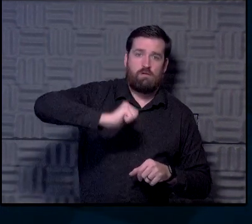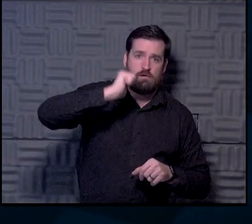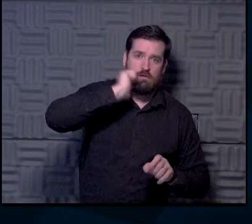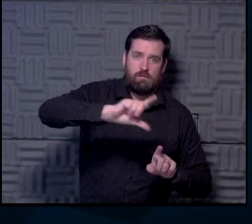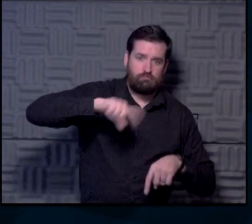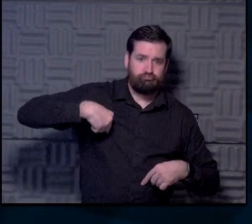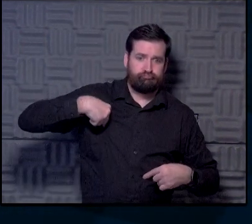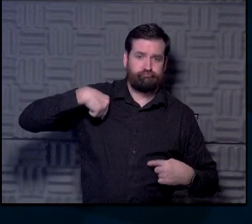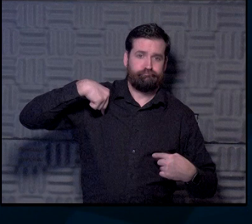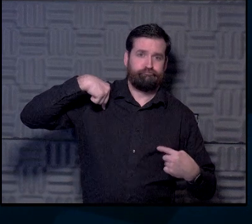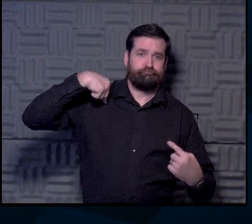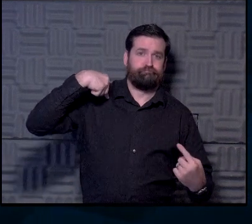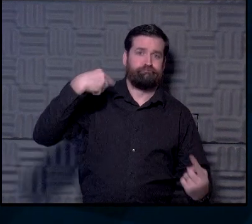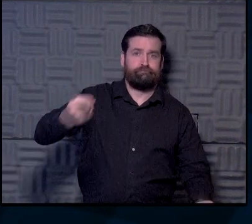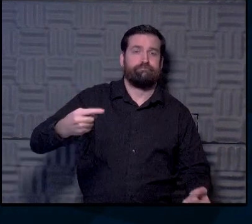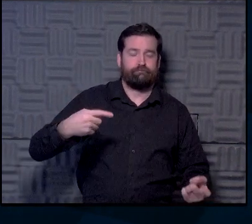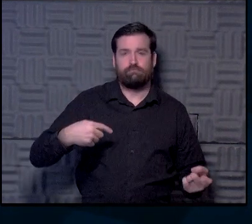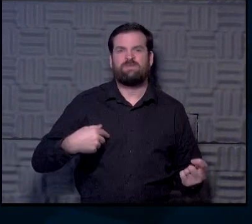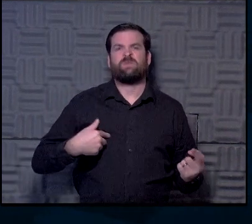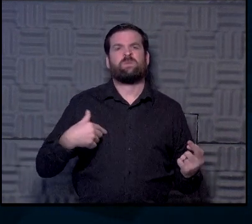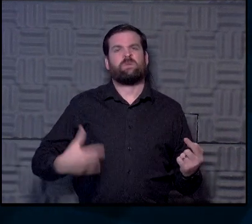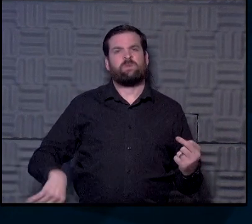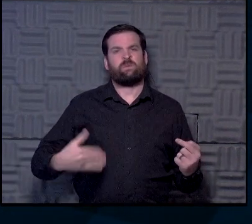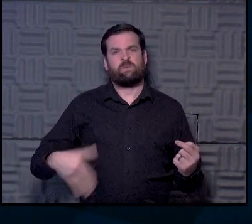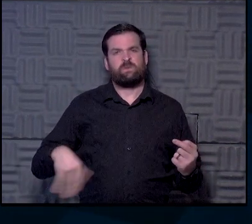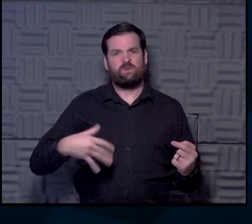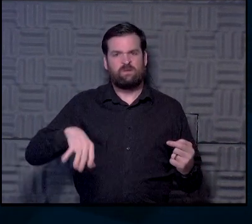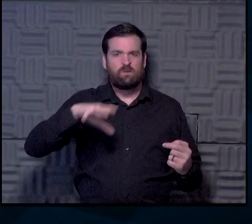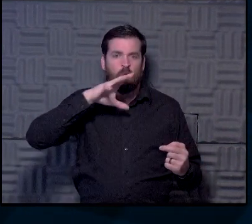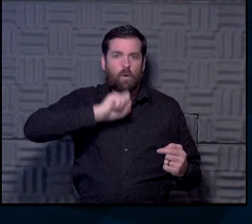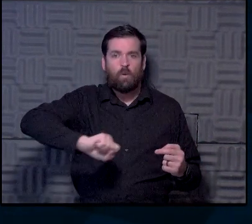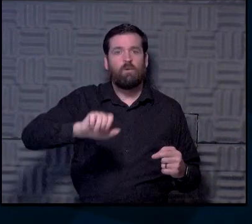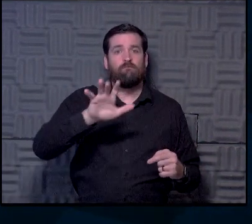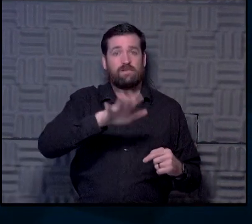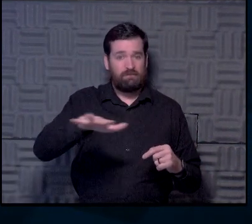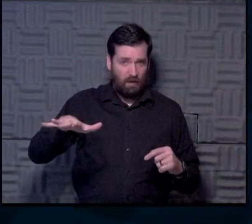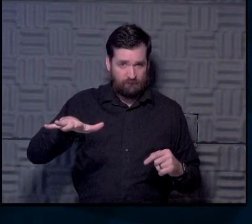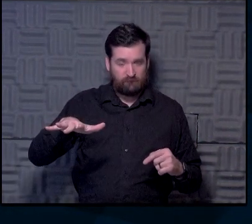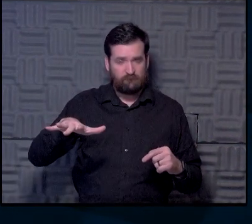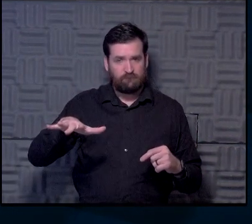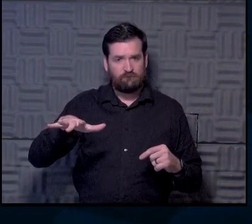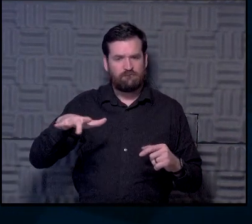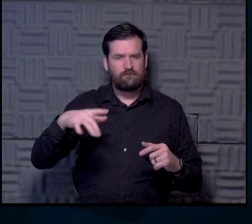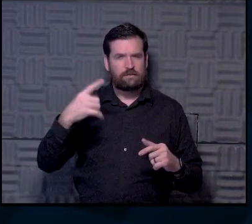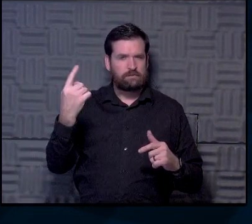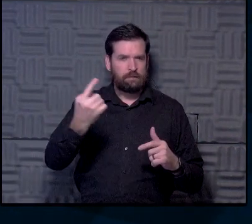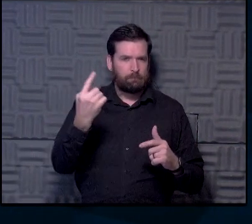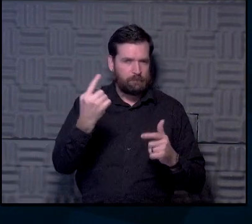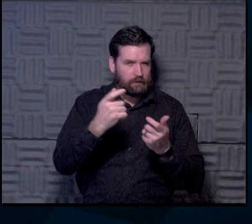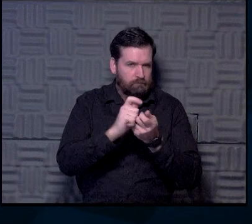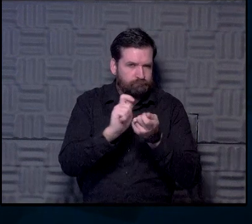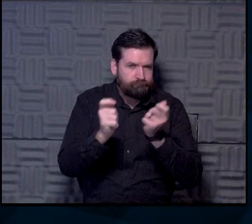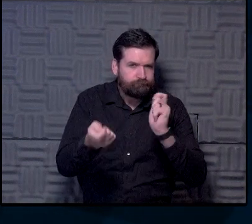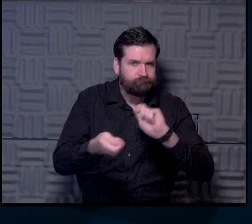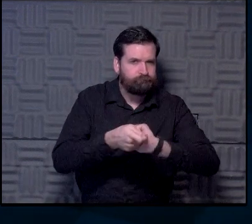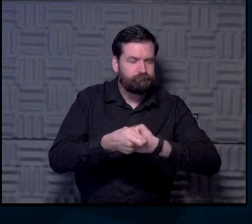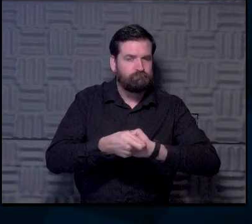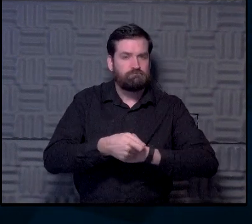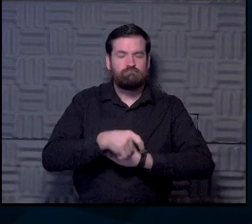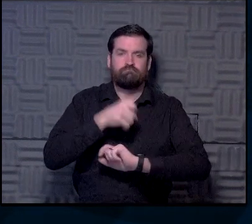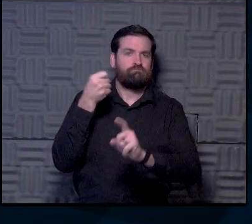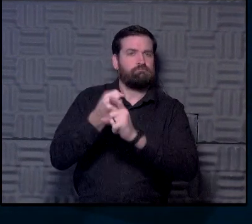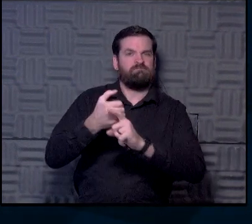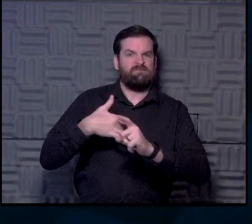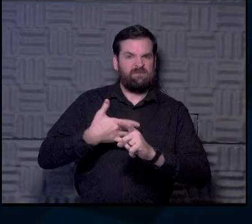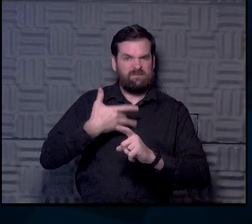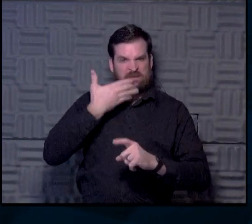I had the gestalt that, wow, once you get to be about 55, something seems to happen. If you've got COVID and you're feeling